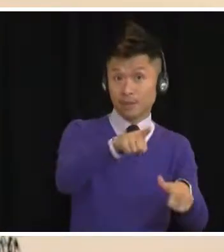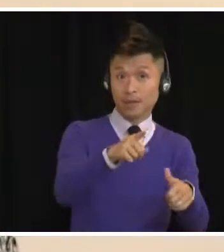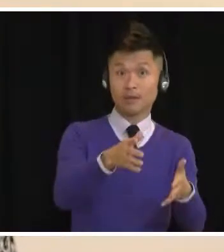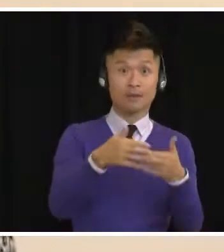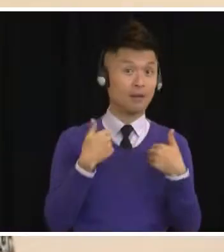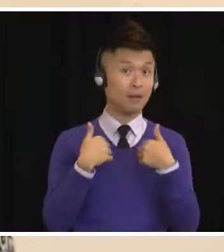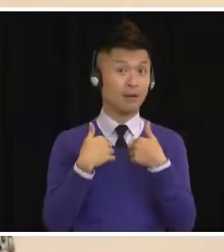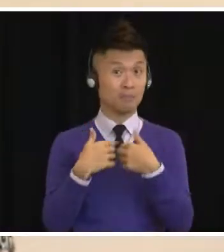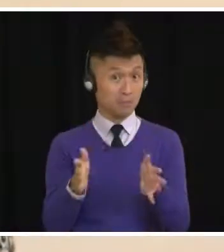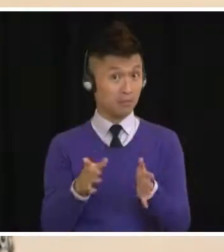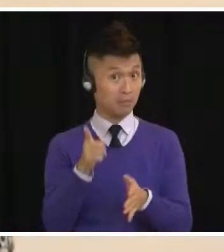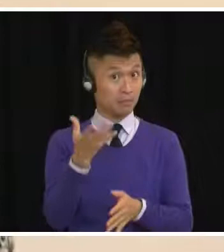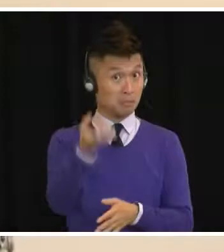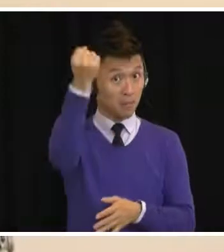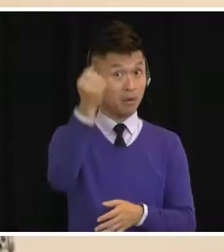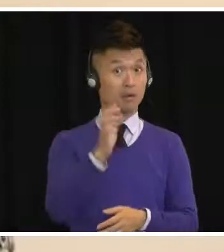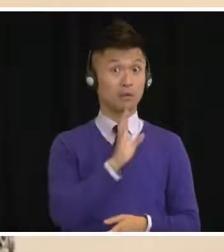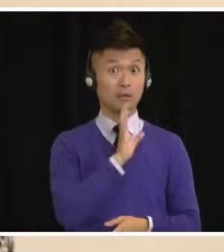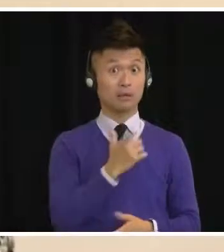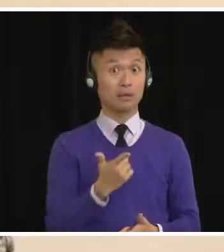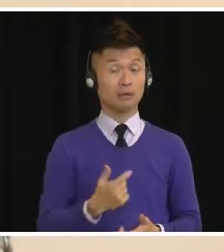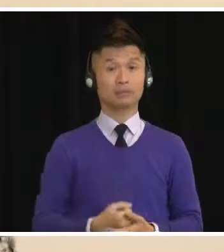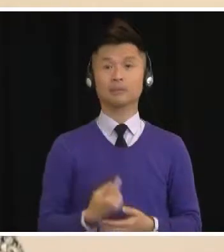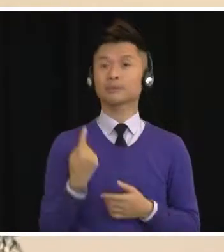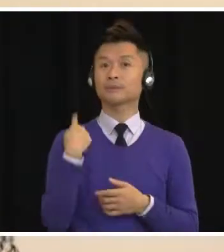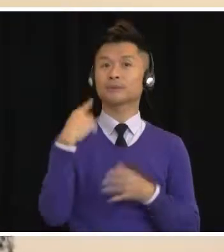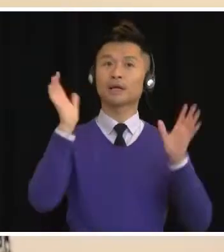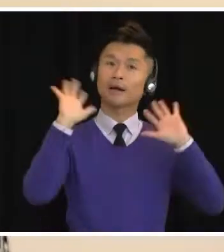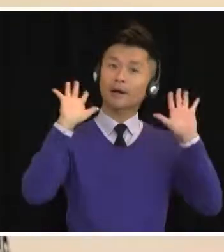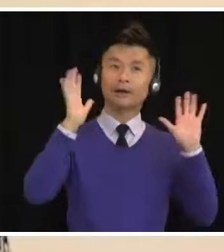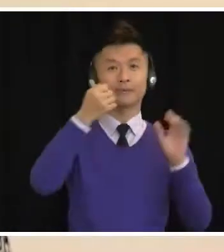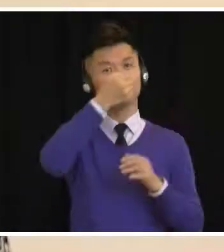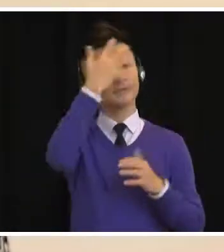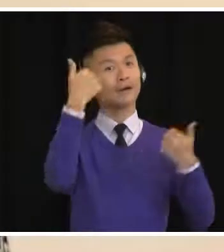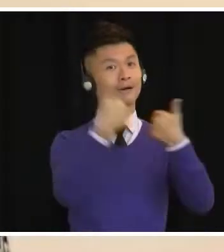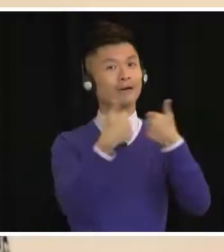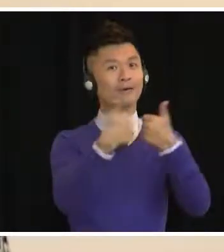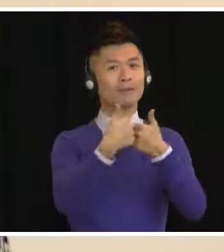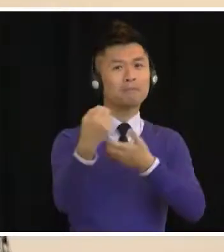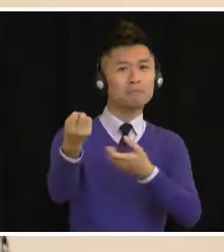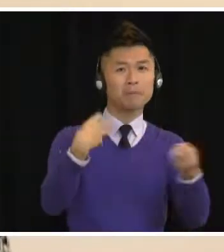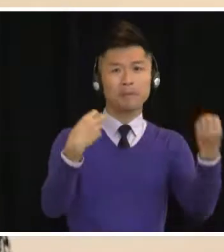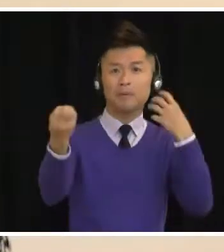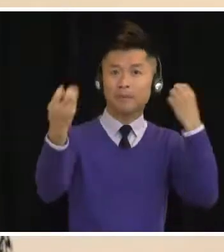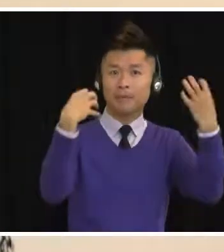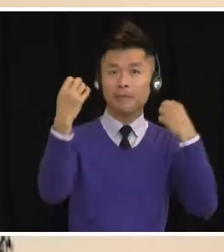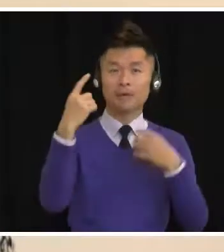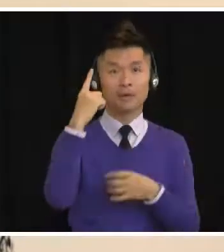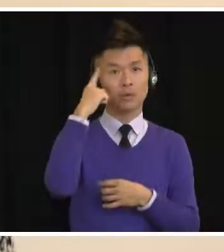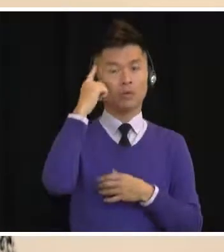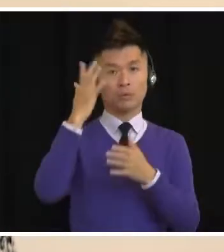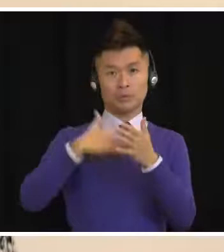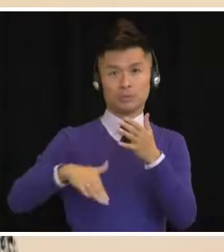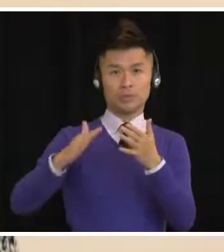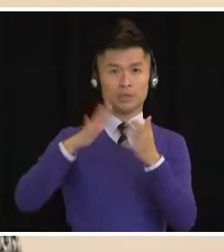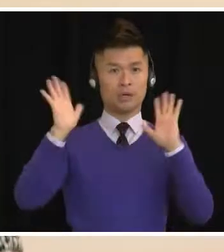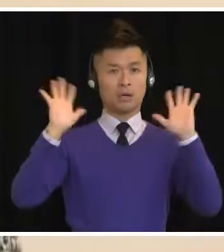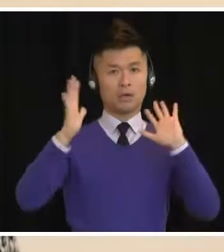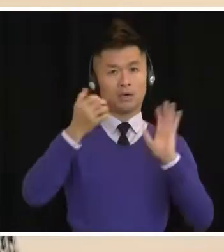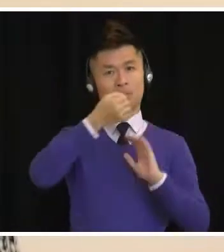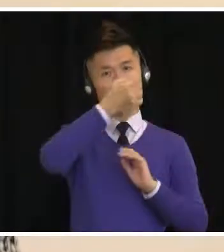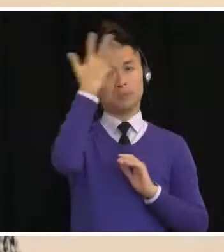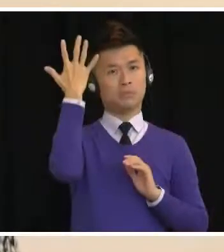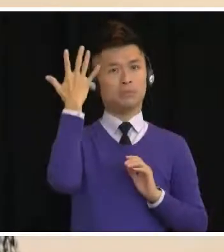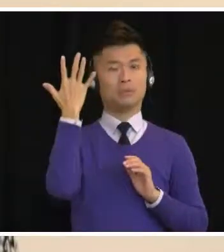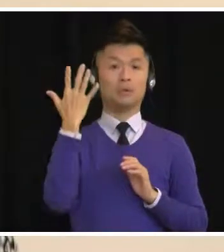We have a sense from the children yesterday that there is very low awareness of the Convention on the Rights of the Child. Have you done